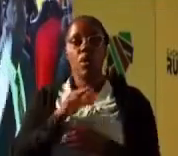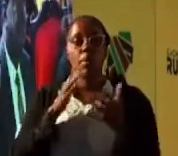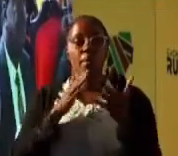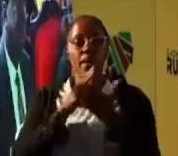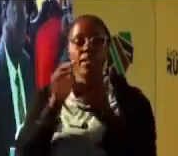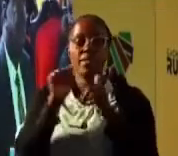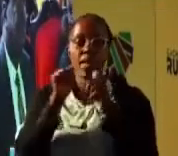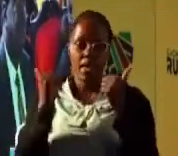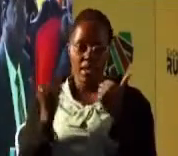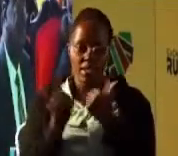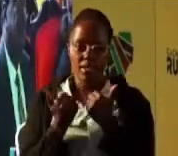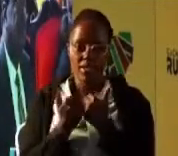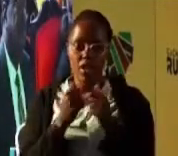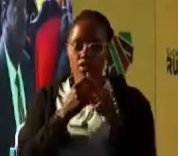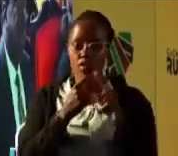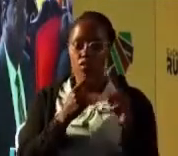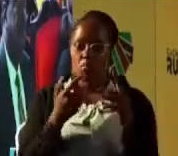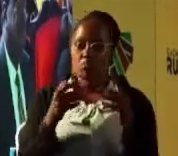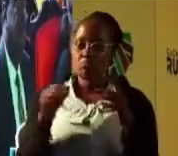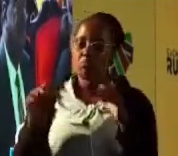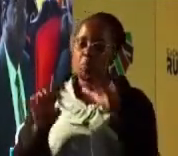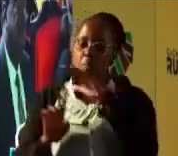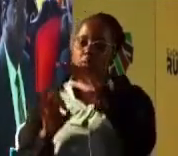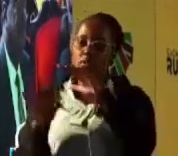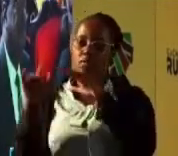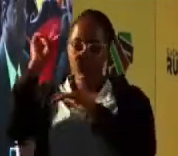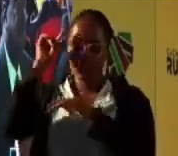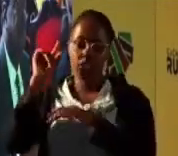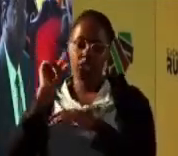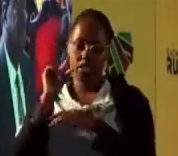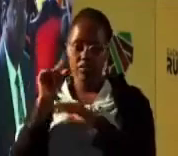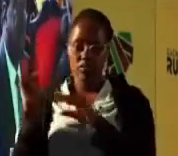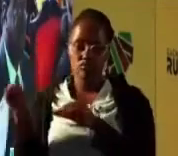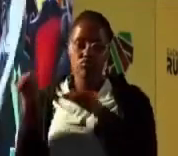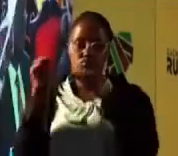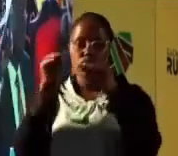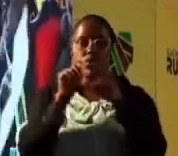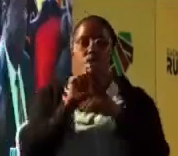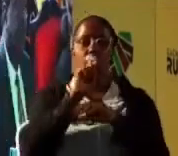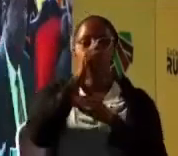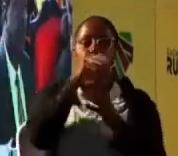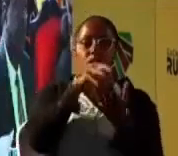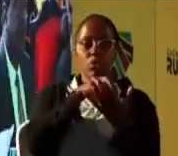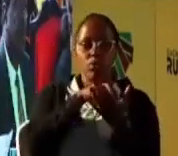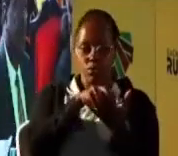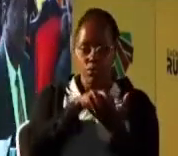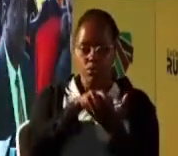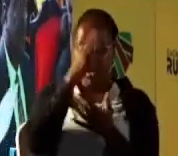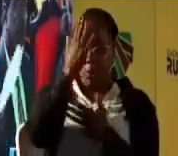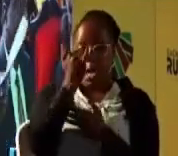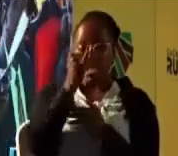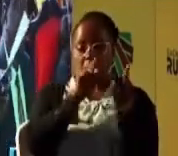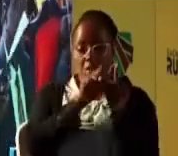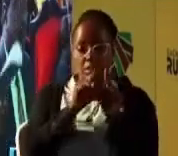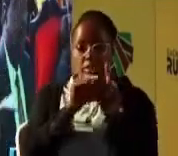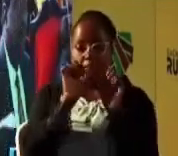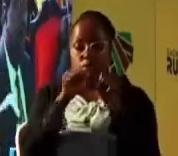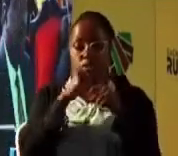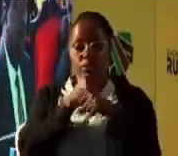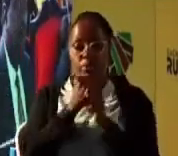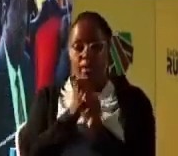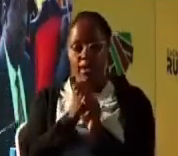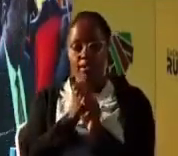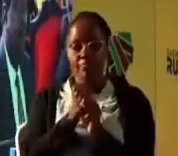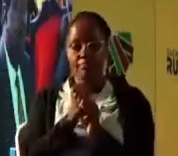Rights Agency from the Ministry of Gender to the Presidency. And we are going to make